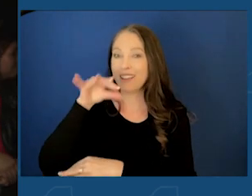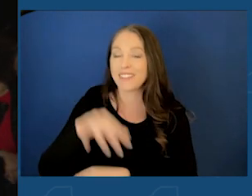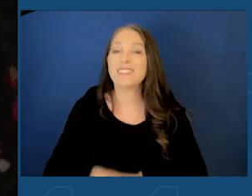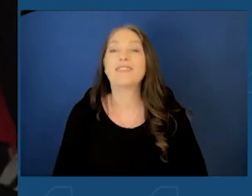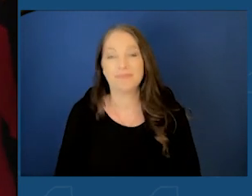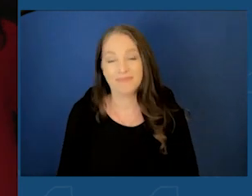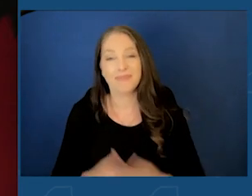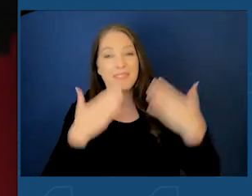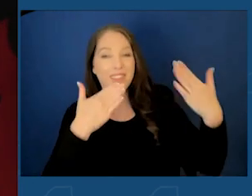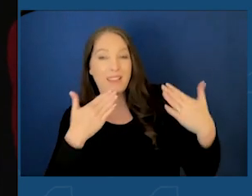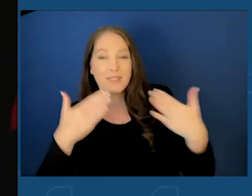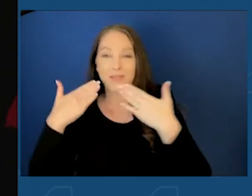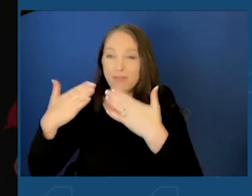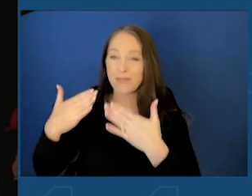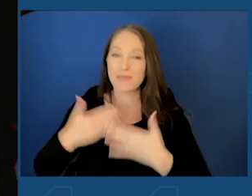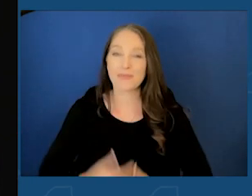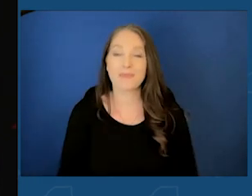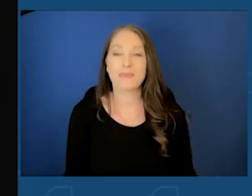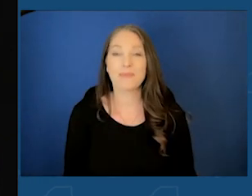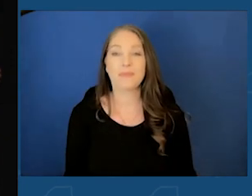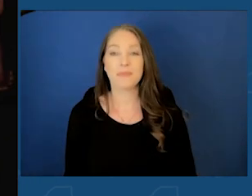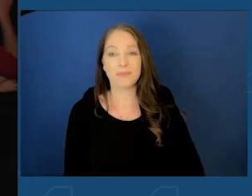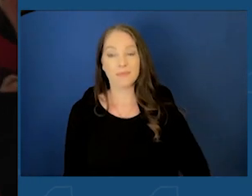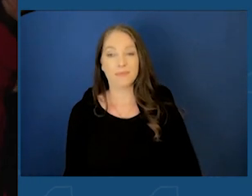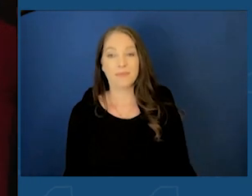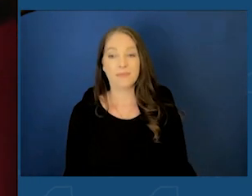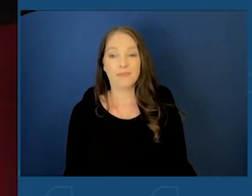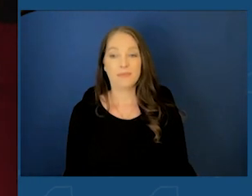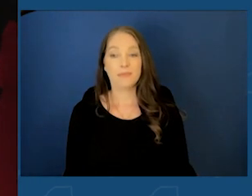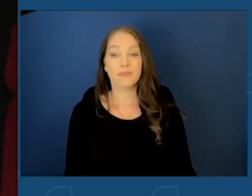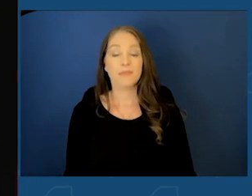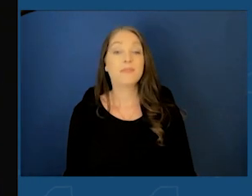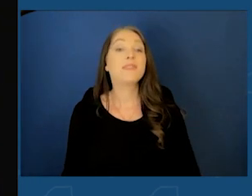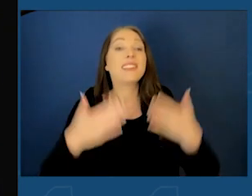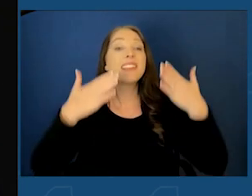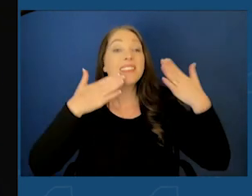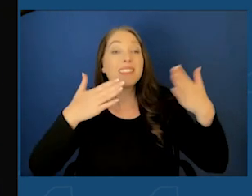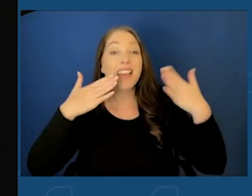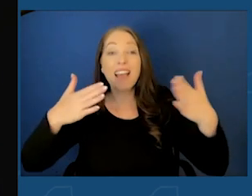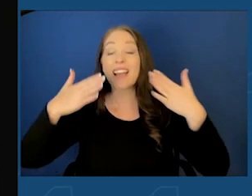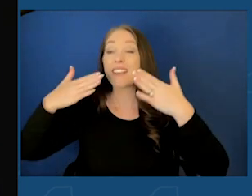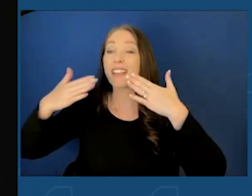Thank you everyone.